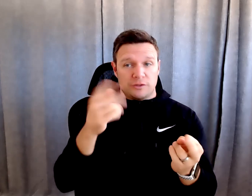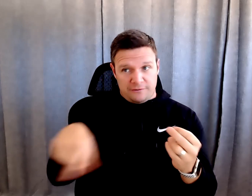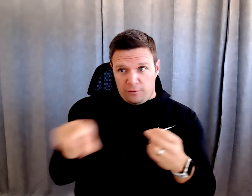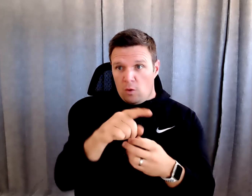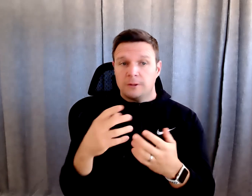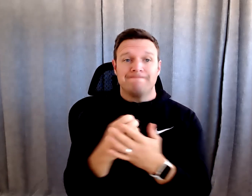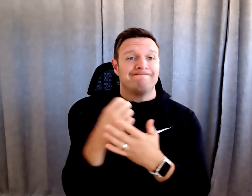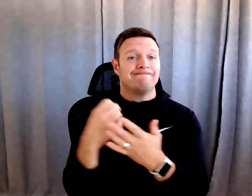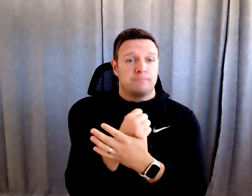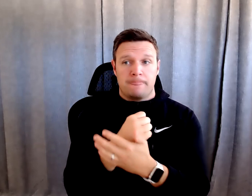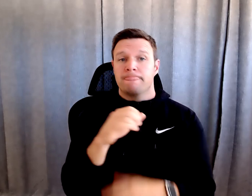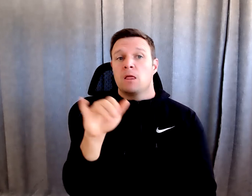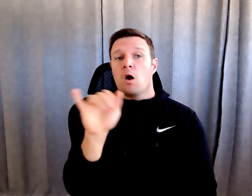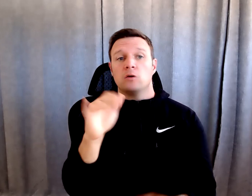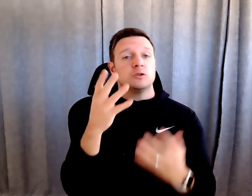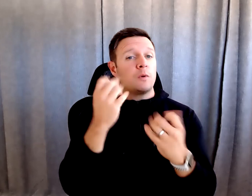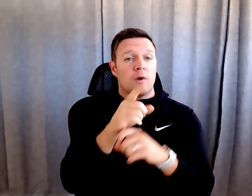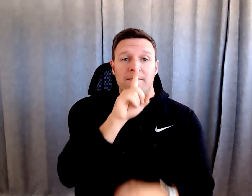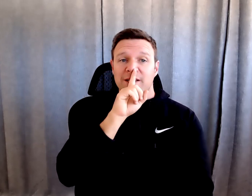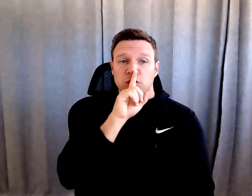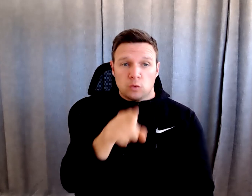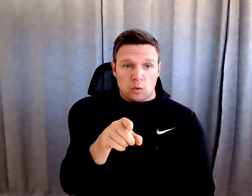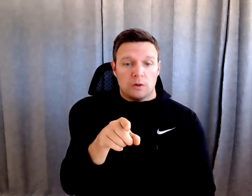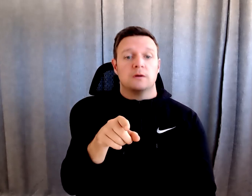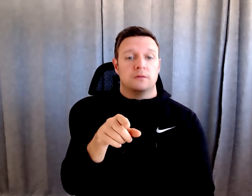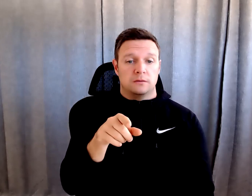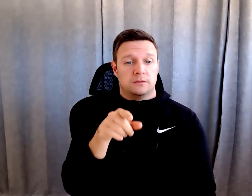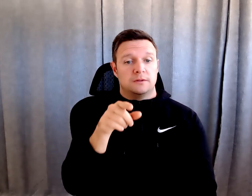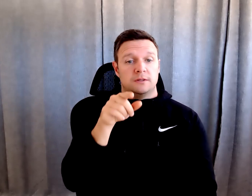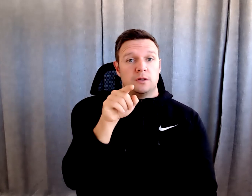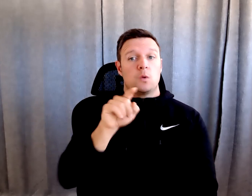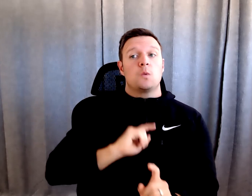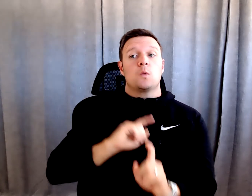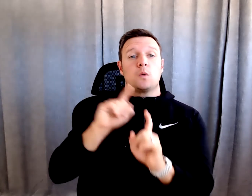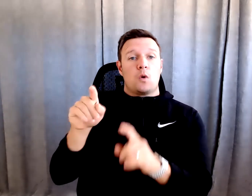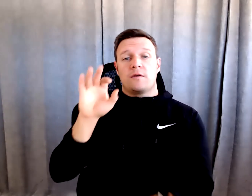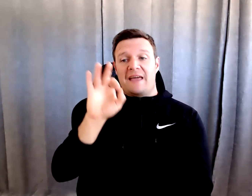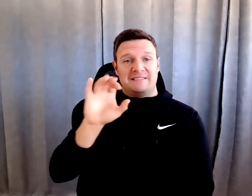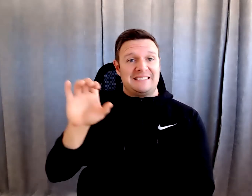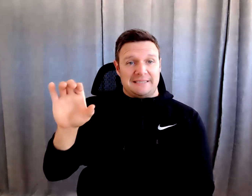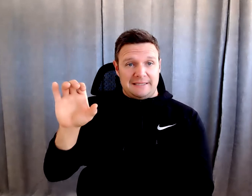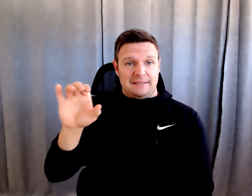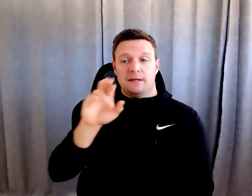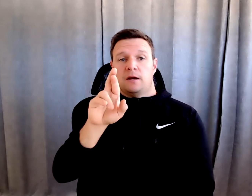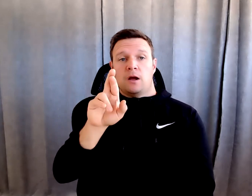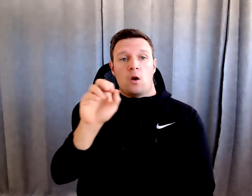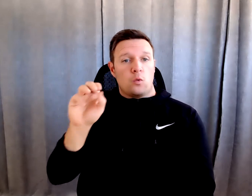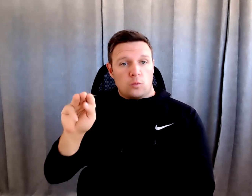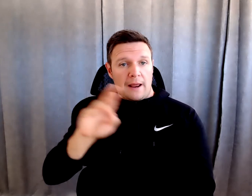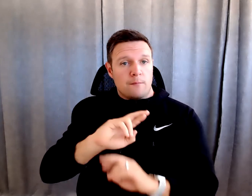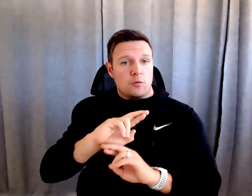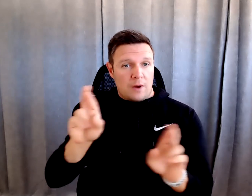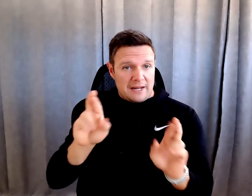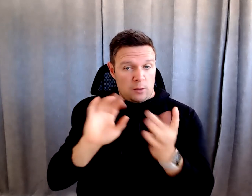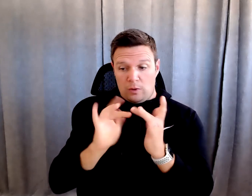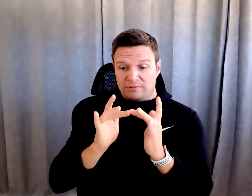then also, we just want to make sure that, you know, you go to the Fresno City College RAM Ready webpage and you check out